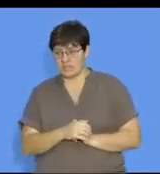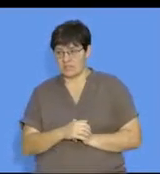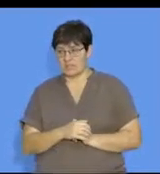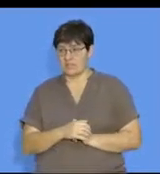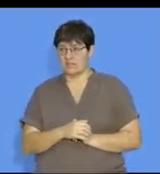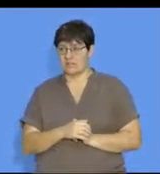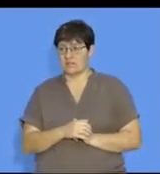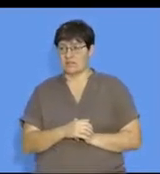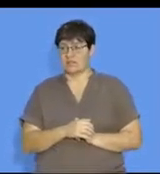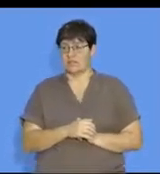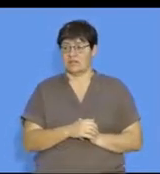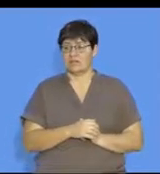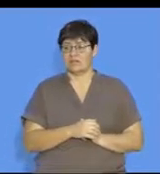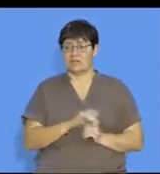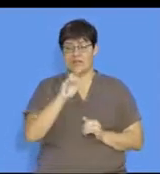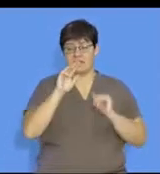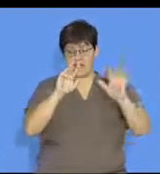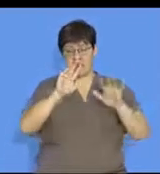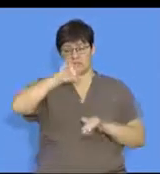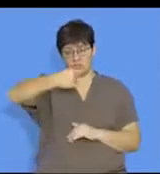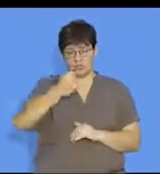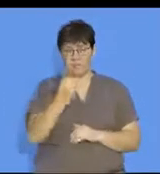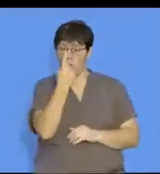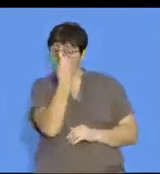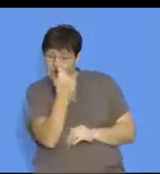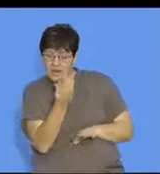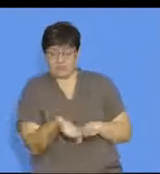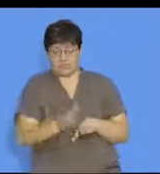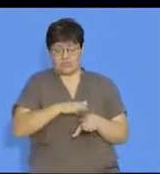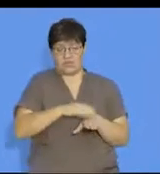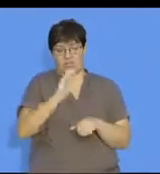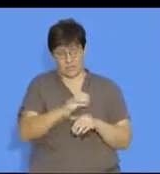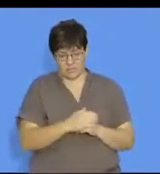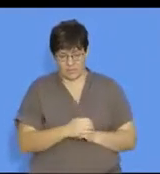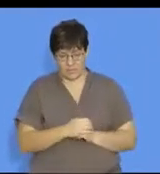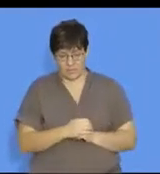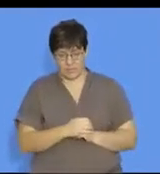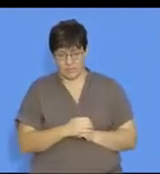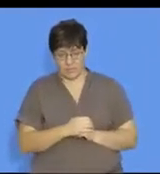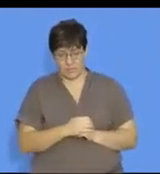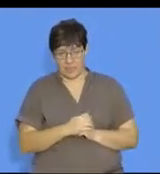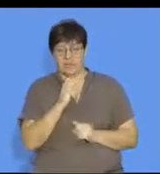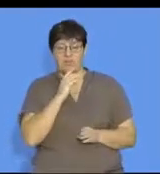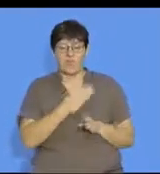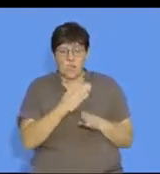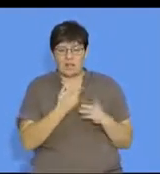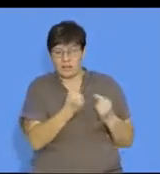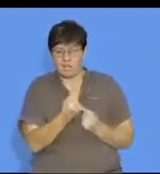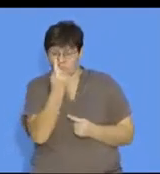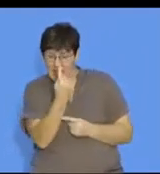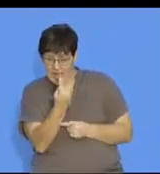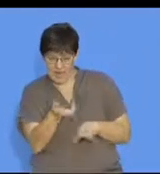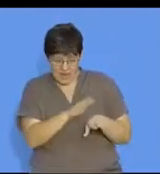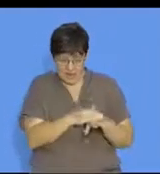suggests that there is actually 9 joules per coulomb of charge. That's the amount of work done